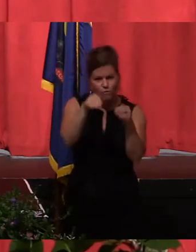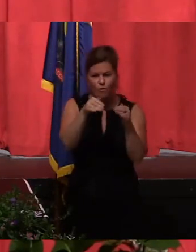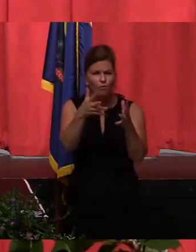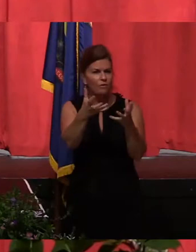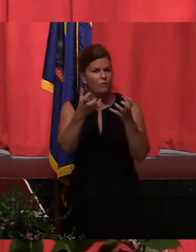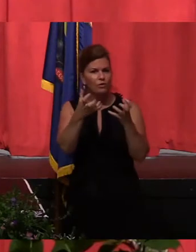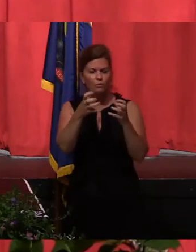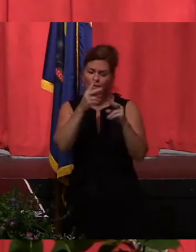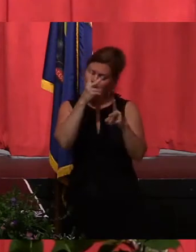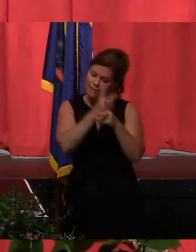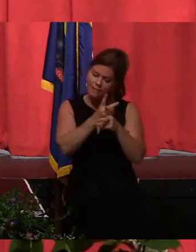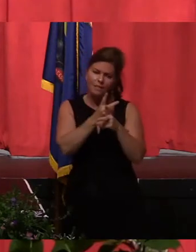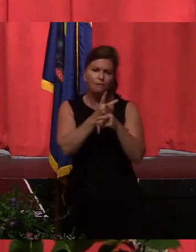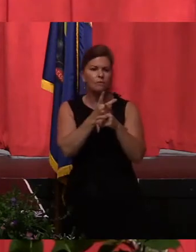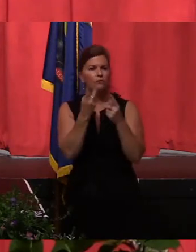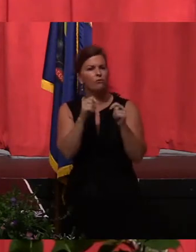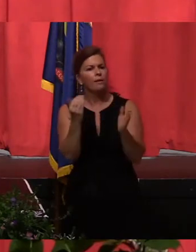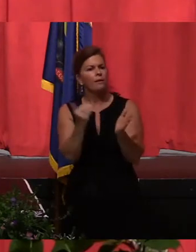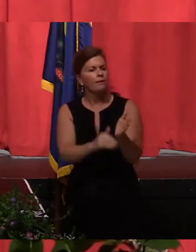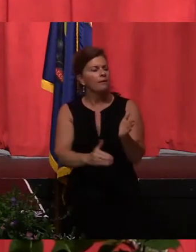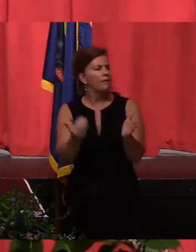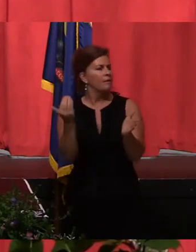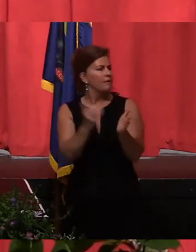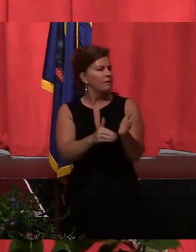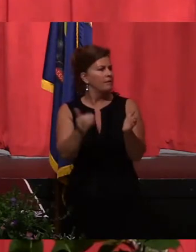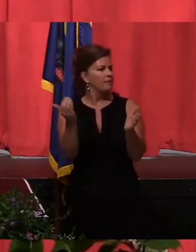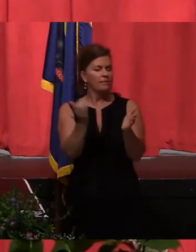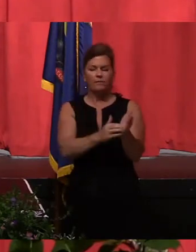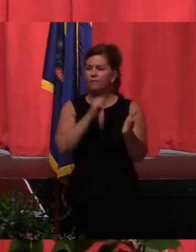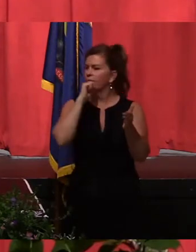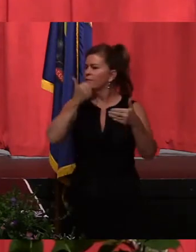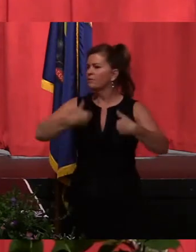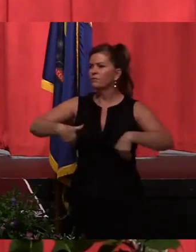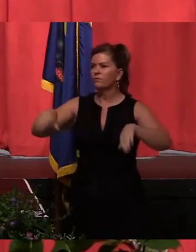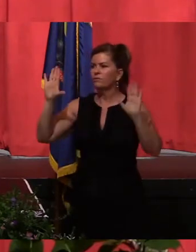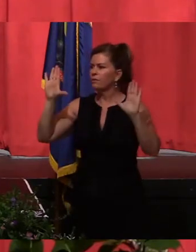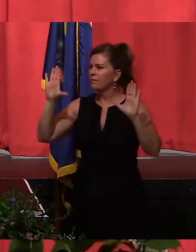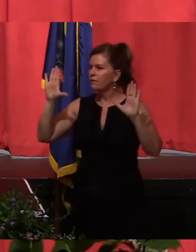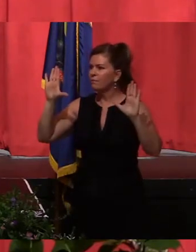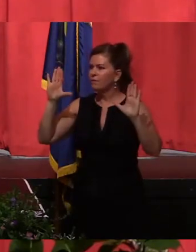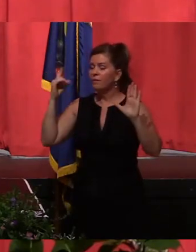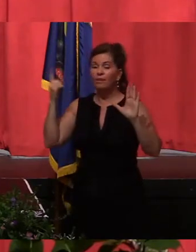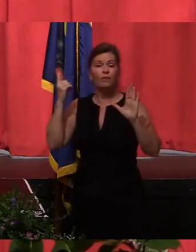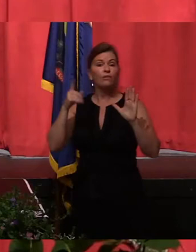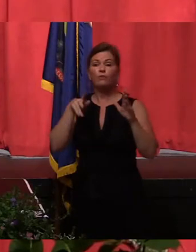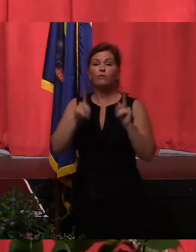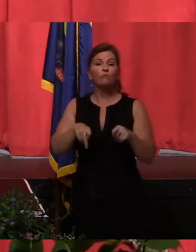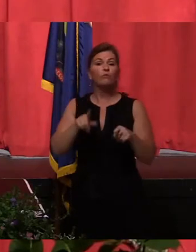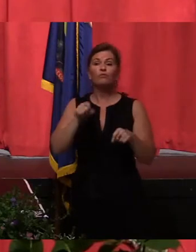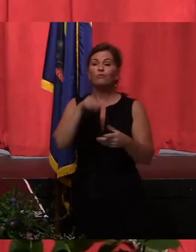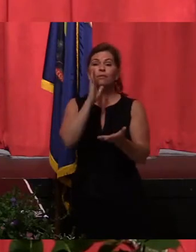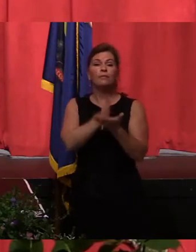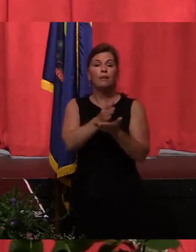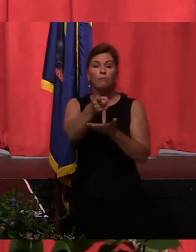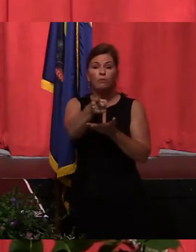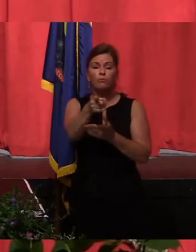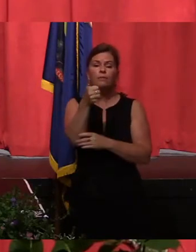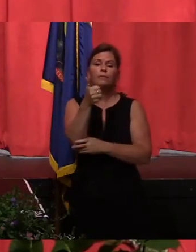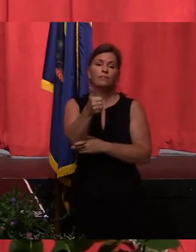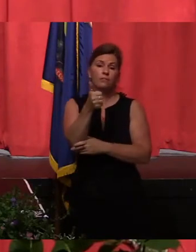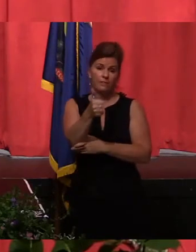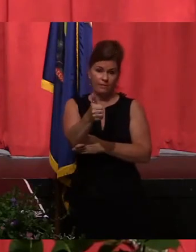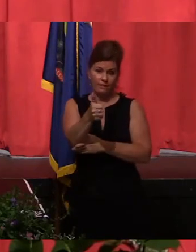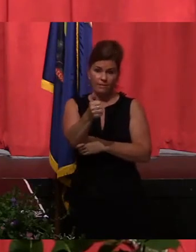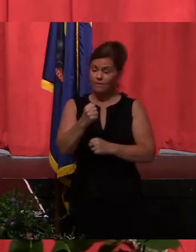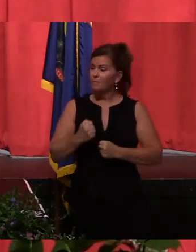want. Keep trying and never give up, because the only person that can stop you is you. Be